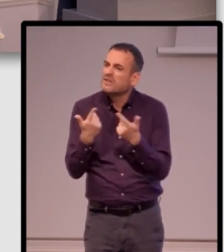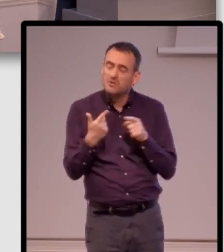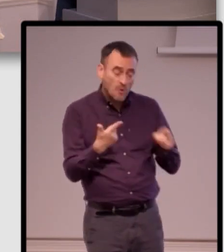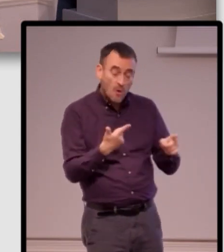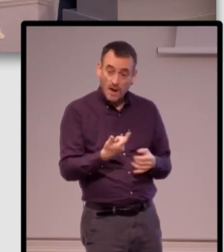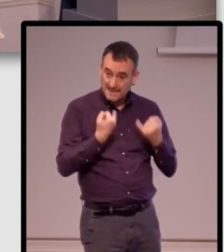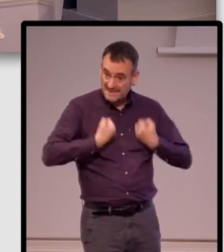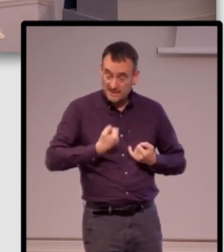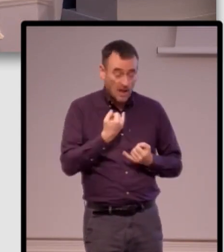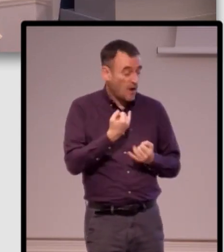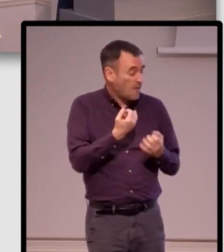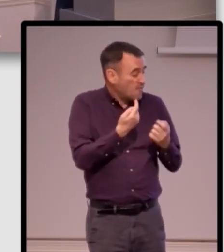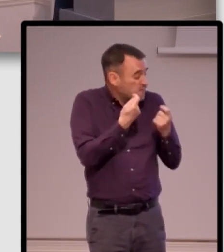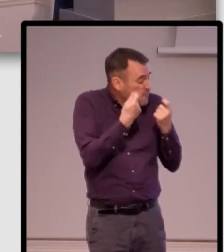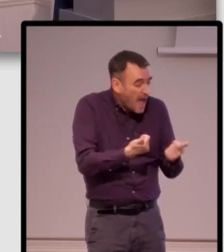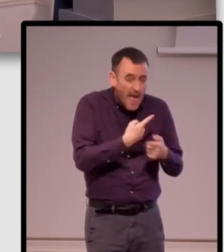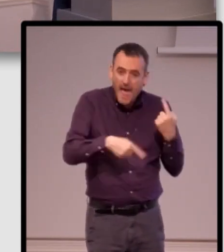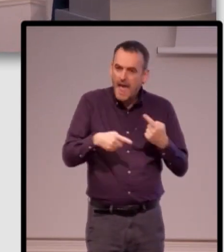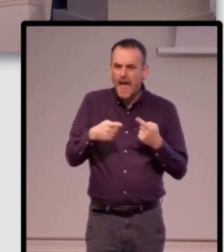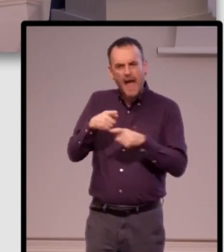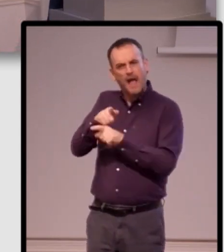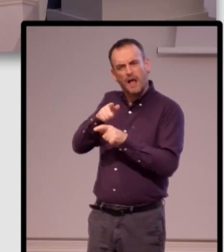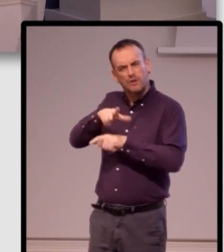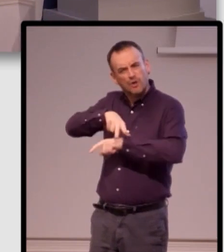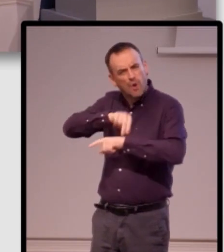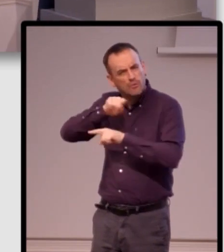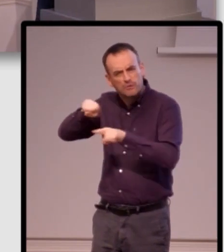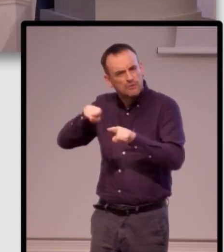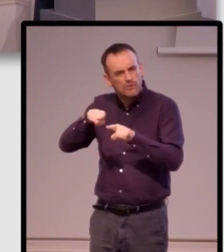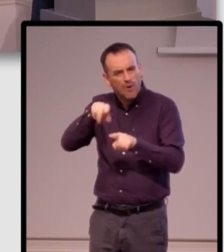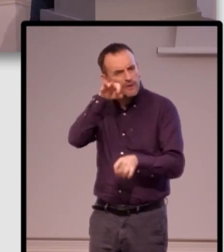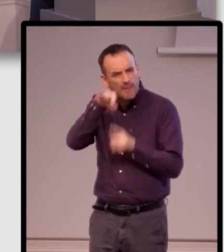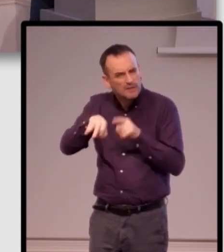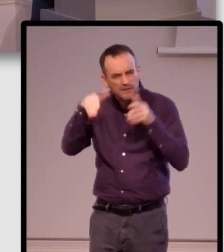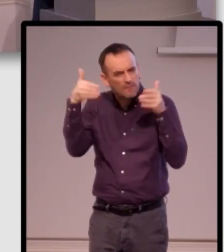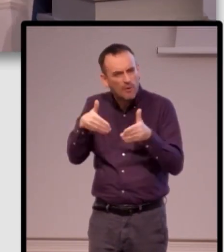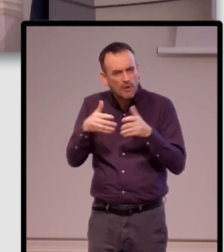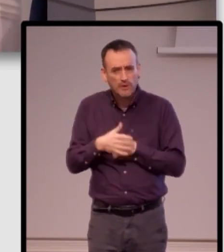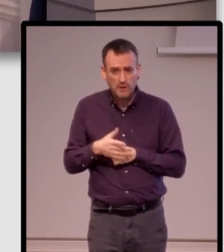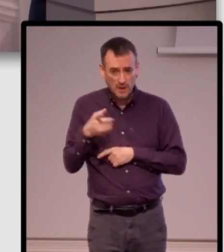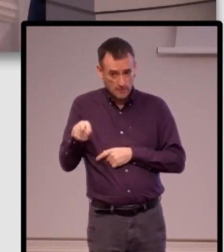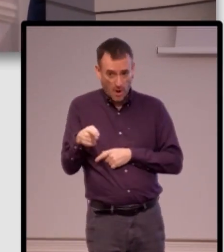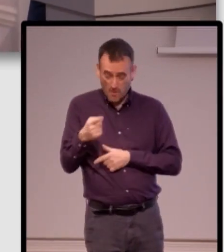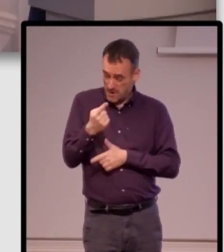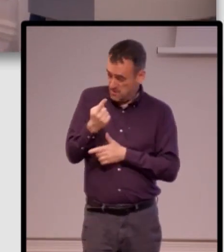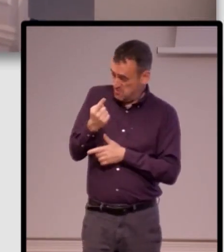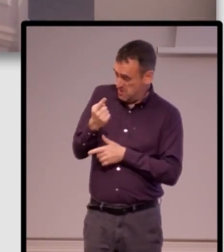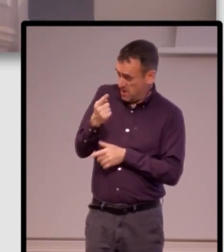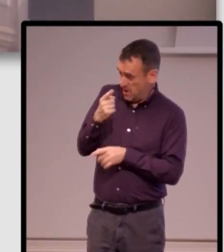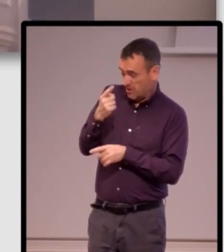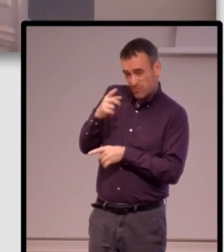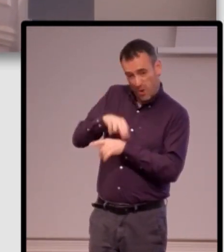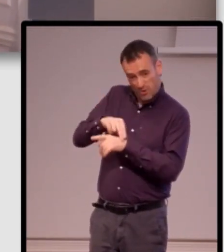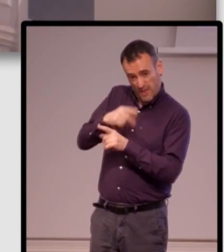and specialisation, individual paediatricians don't see enough children with malignant disease to kind of build up